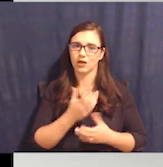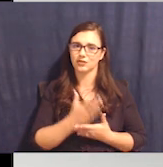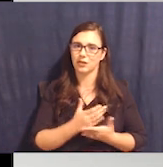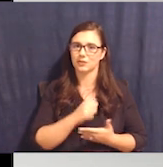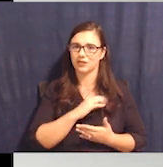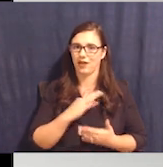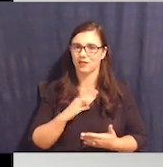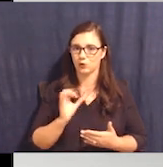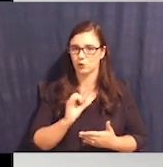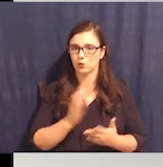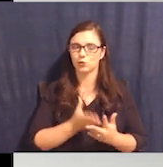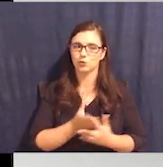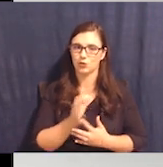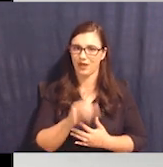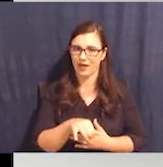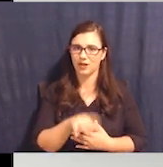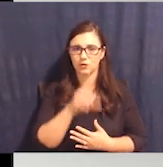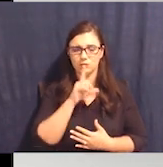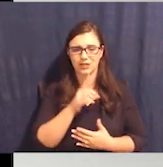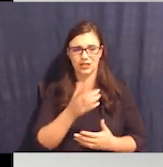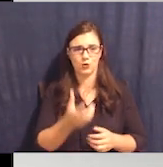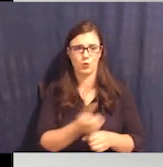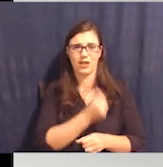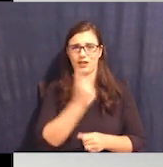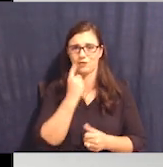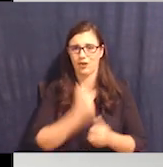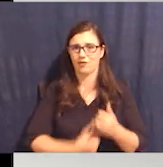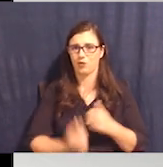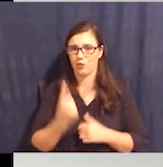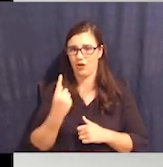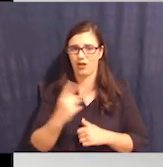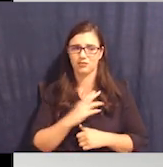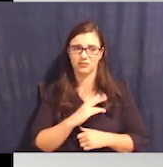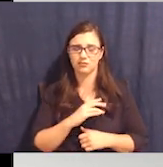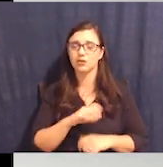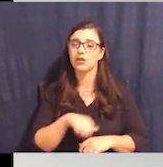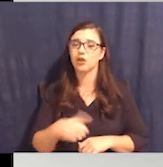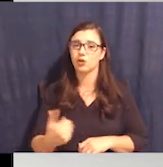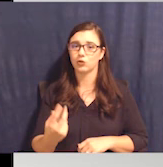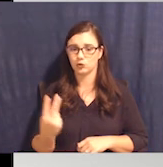so they got some staffing as well through Medicaid. So it was really a win-win